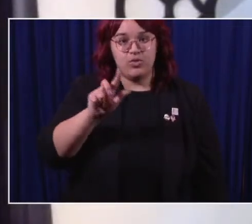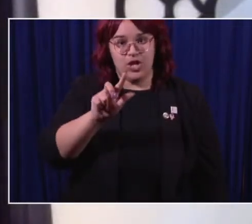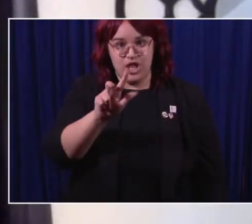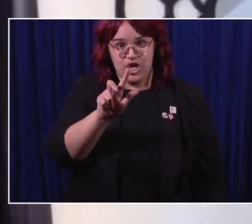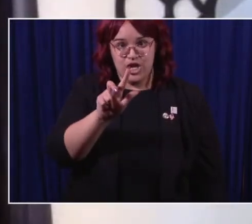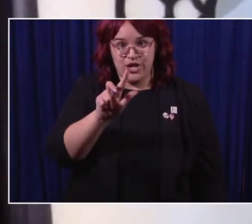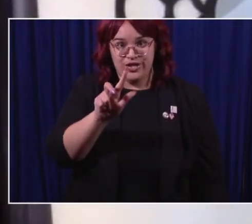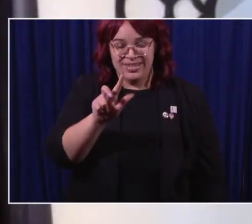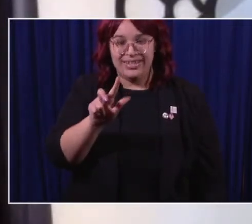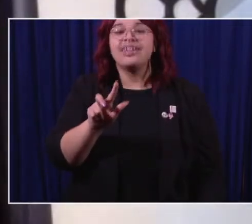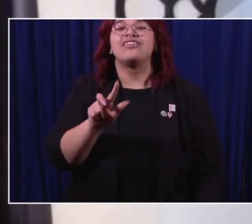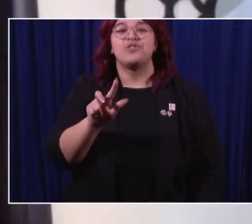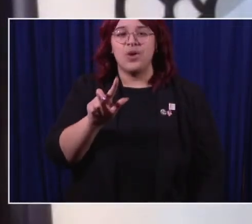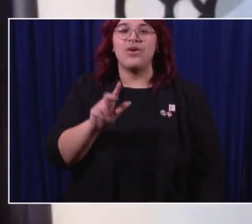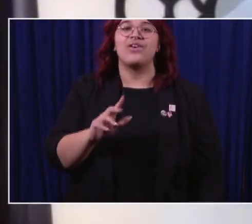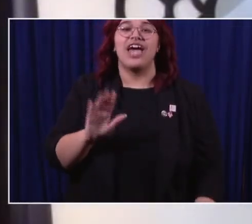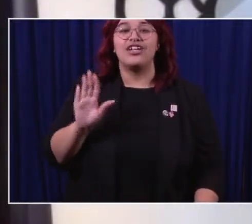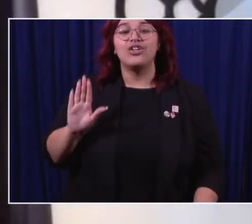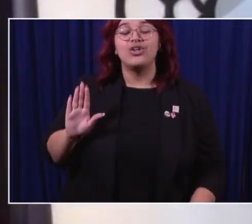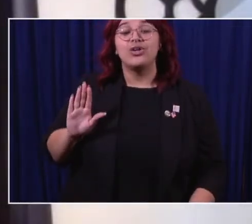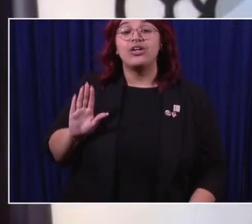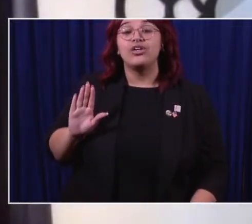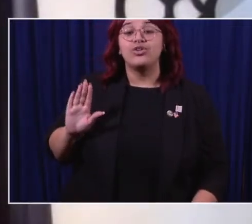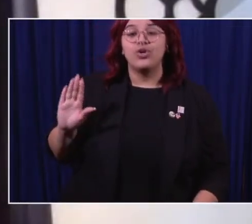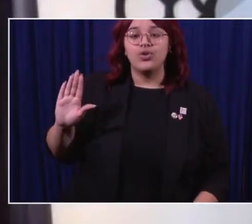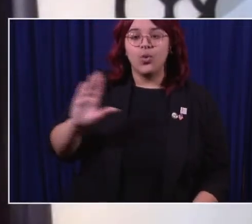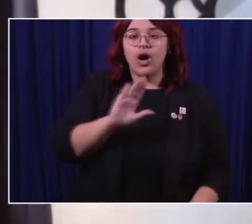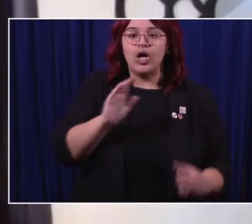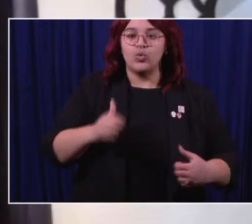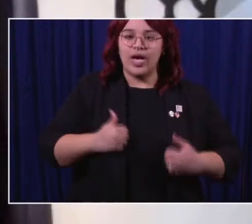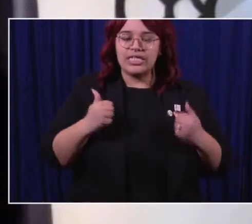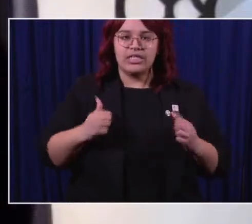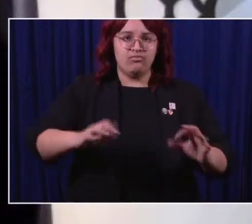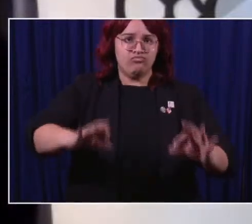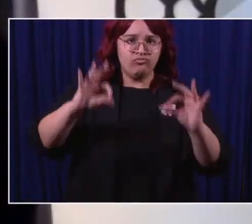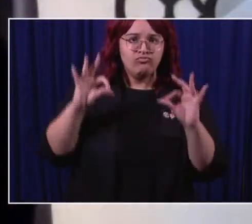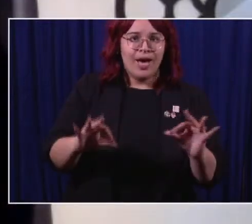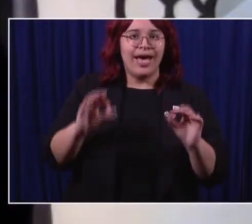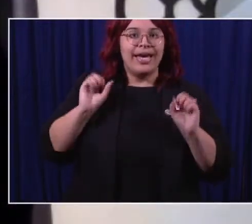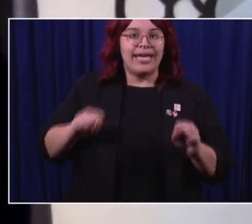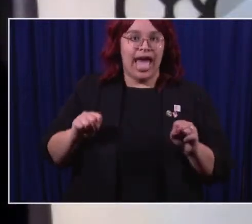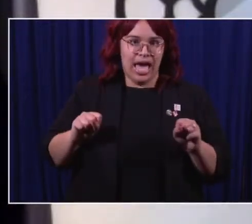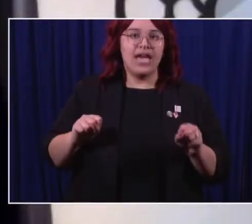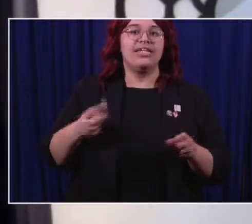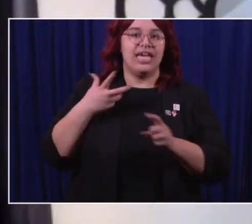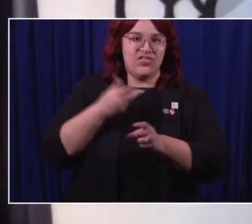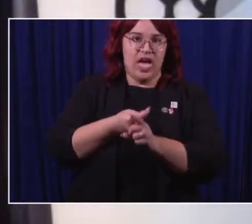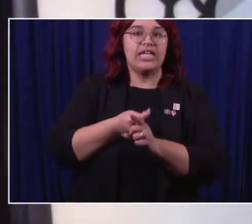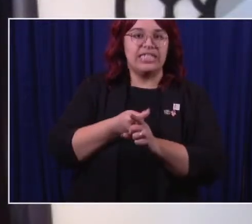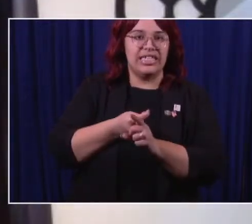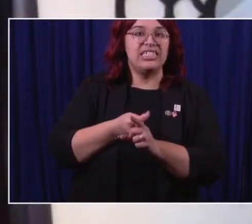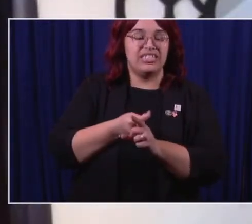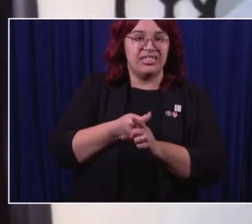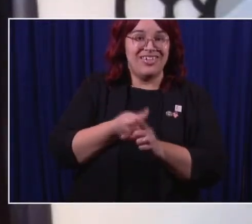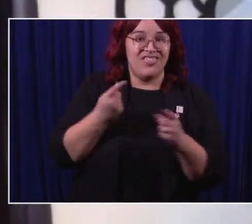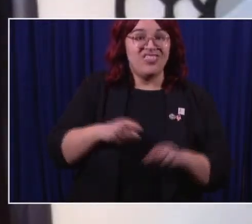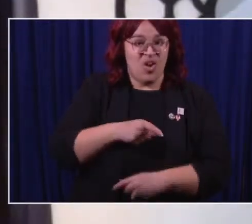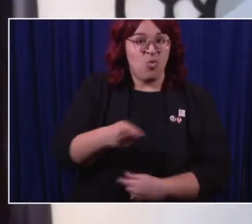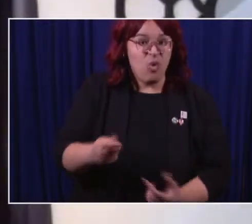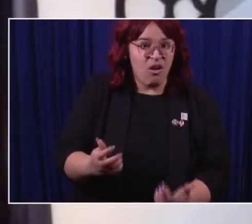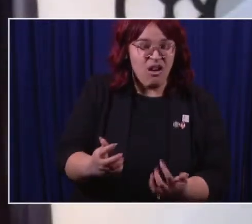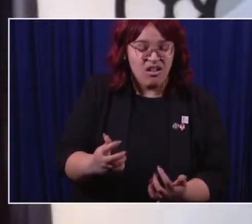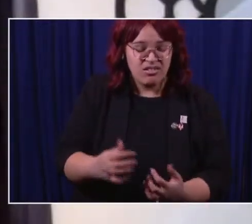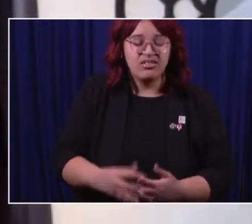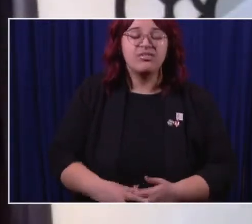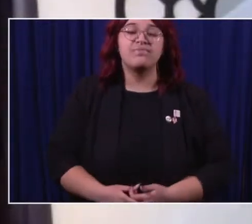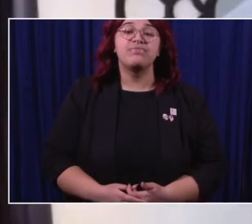we can get these vaccines in arms as quickly as possible. This is a fast-moving program. We're proud to do everything we can to keep